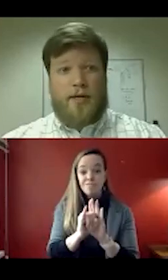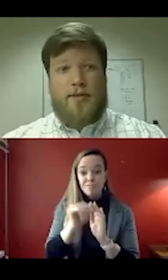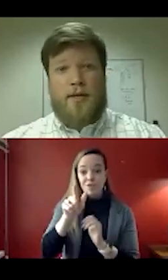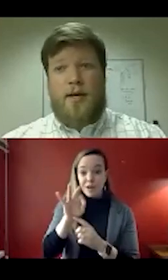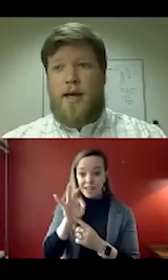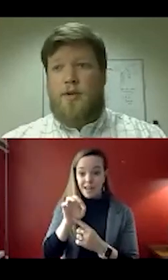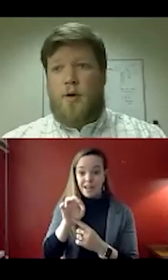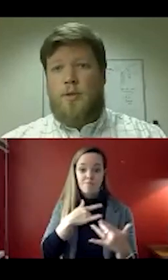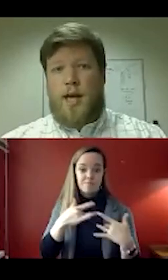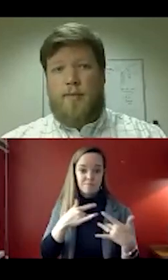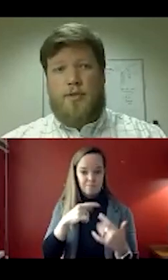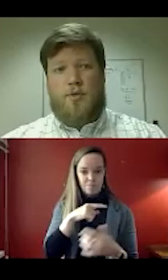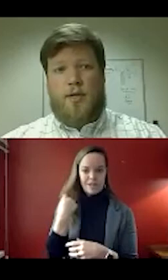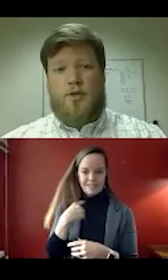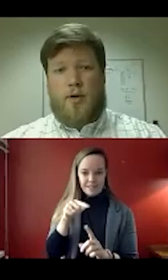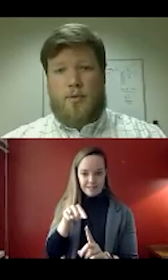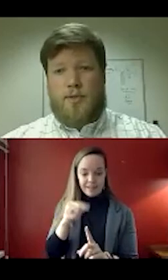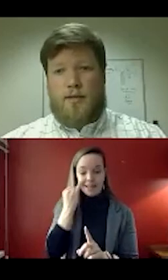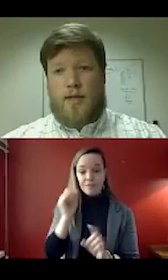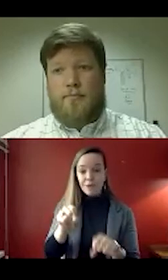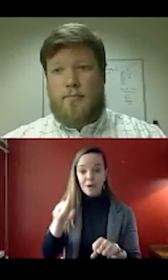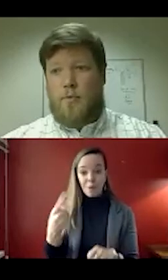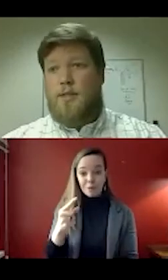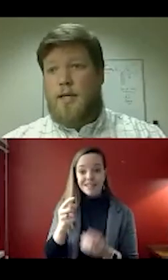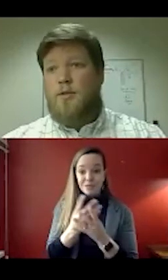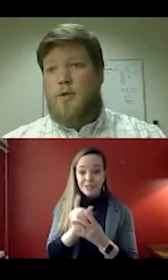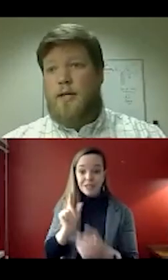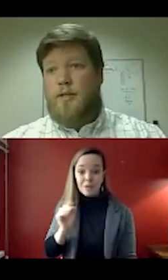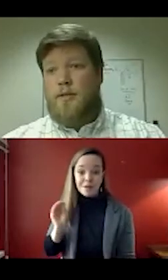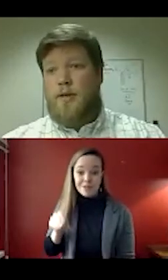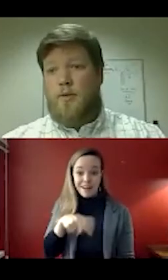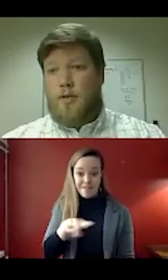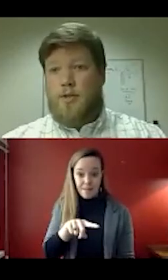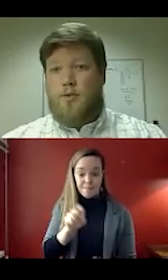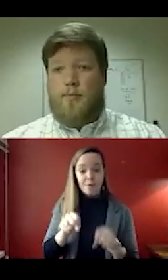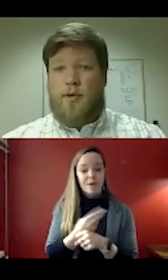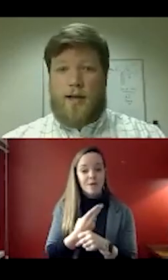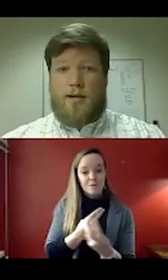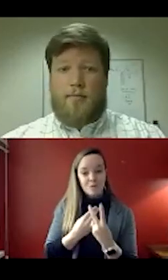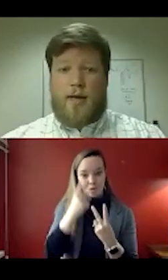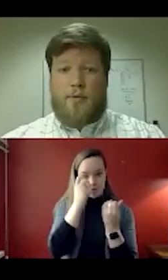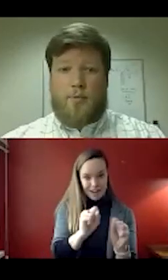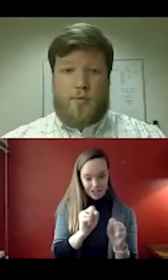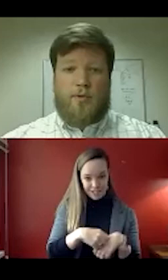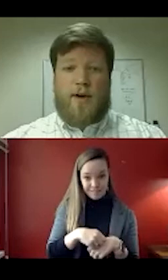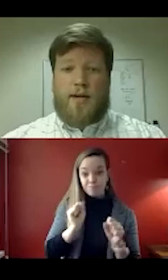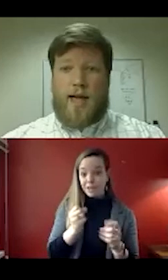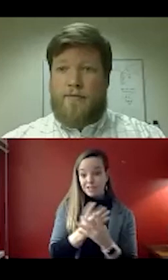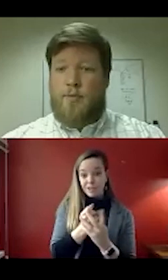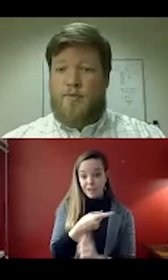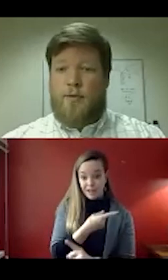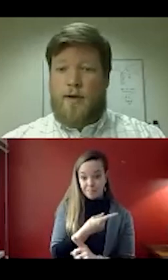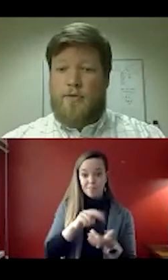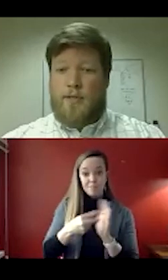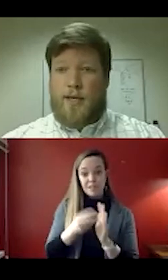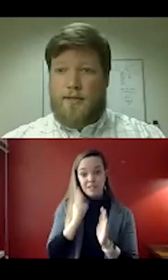at risk, and you're only able to screen 20% of them, we could take two strategies. We could screen them at random, at which point we would find an average